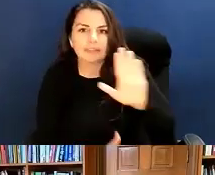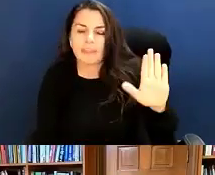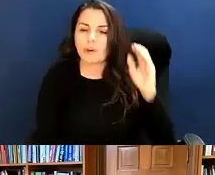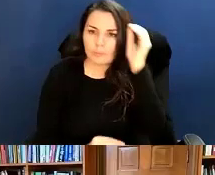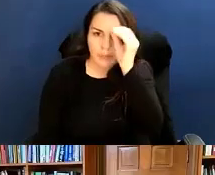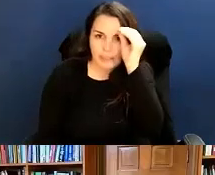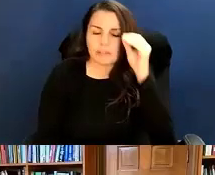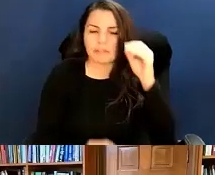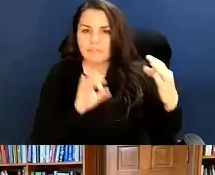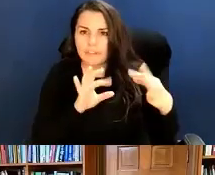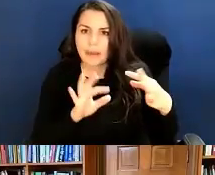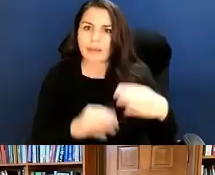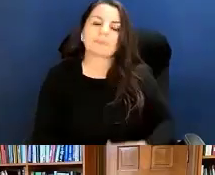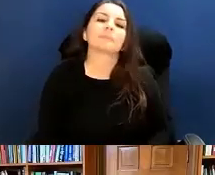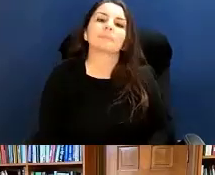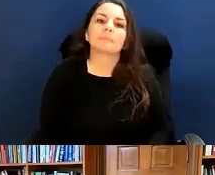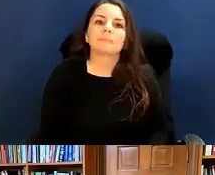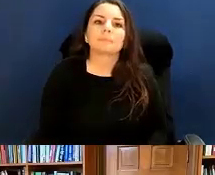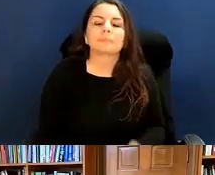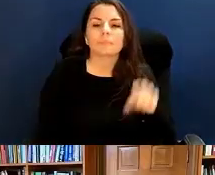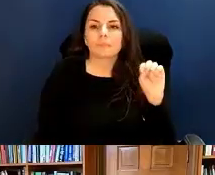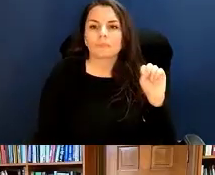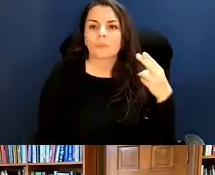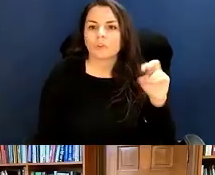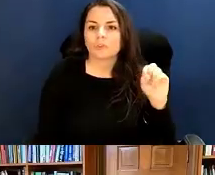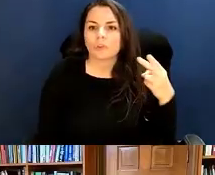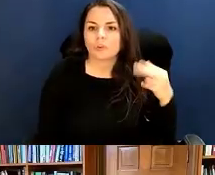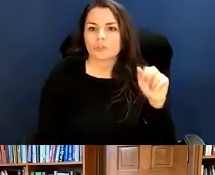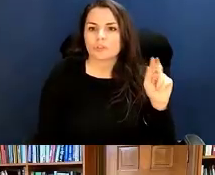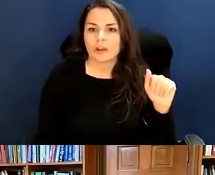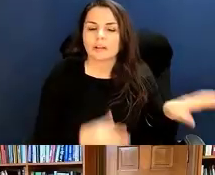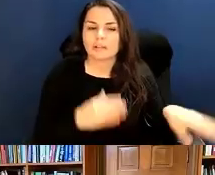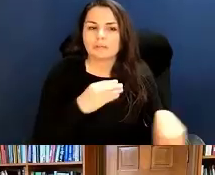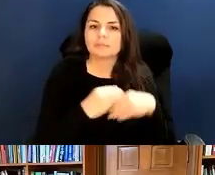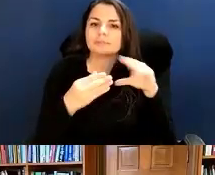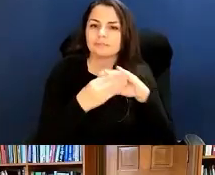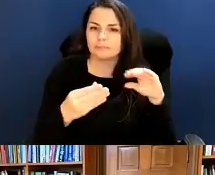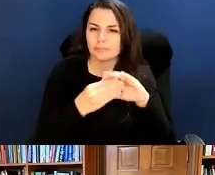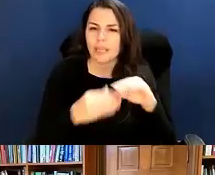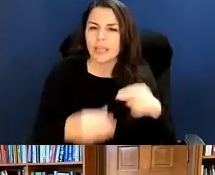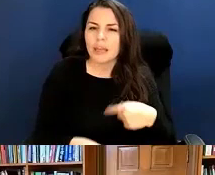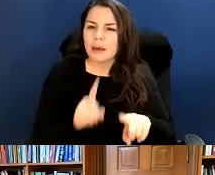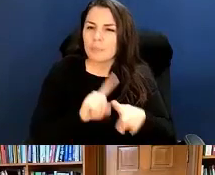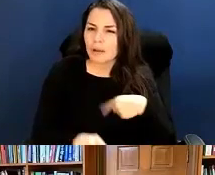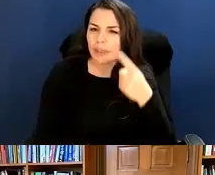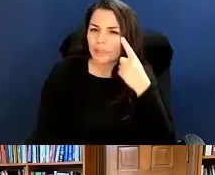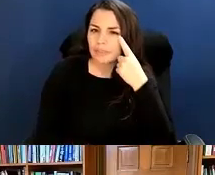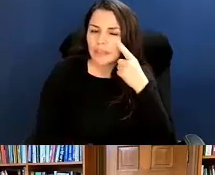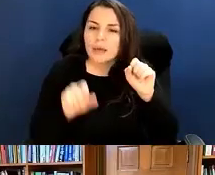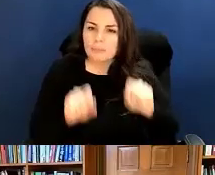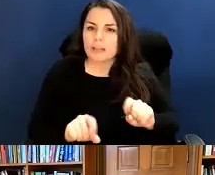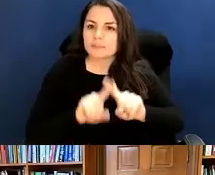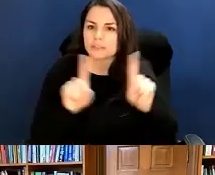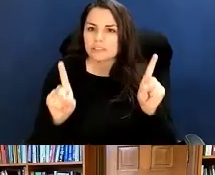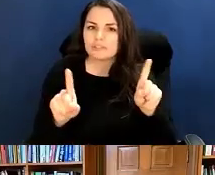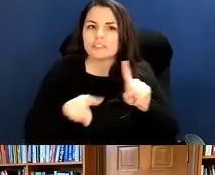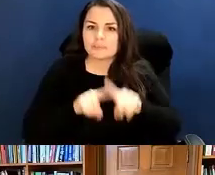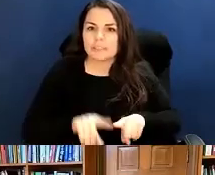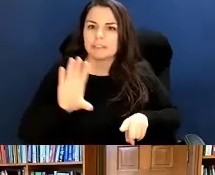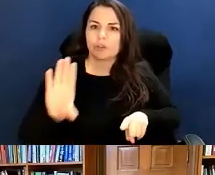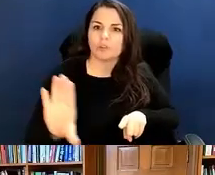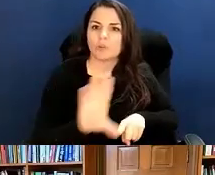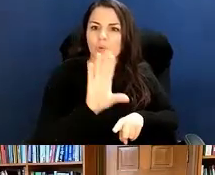We have had a flood of parent F31 applications over the years, and we're getting more and more each year. We've